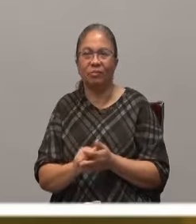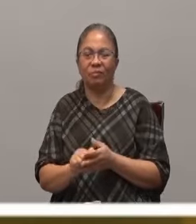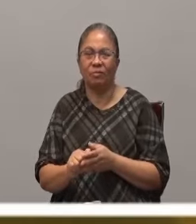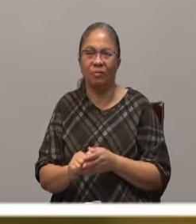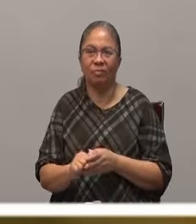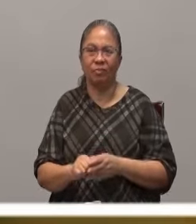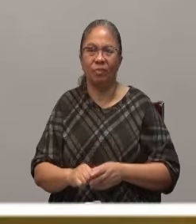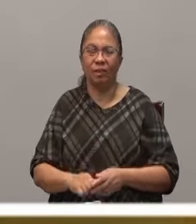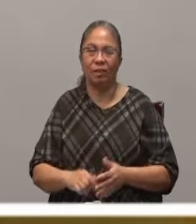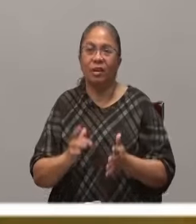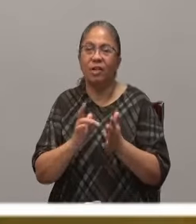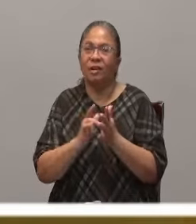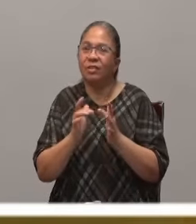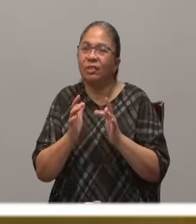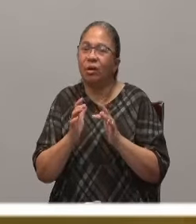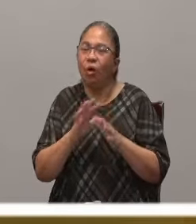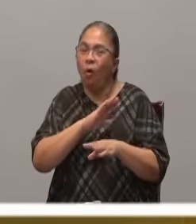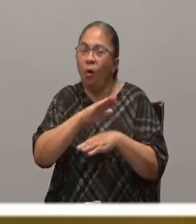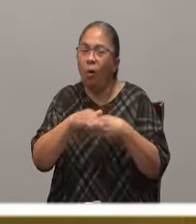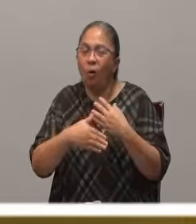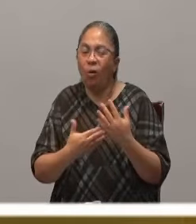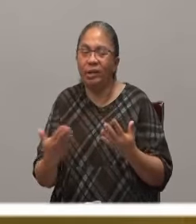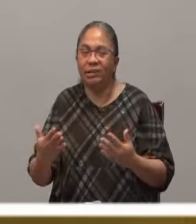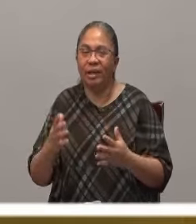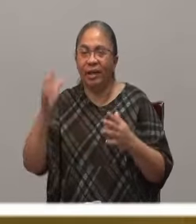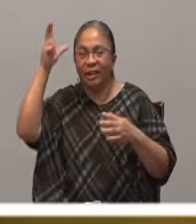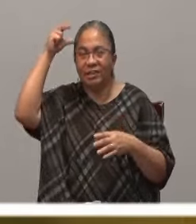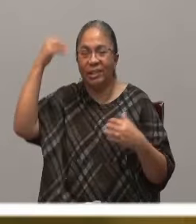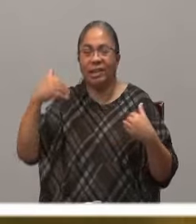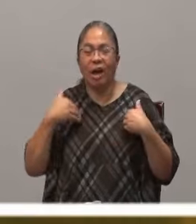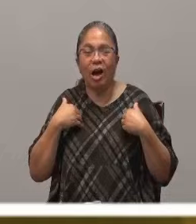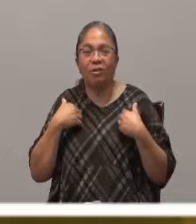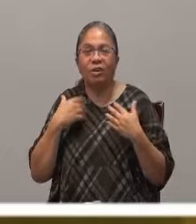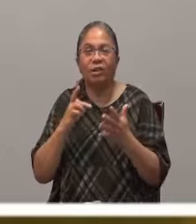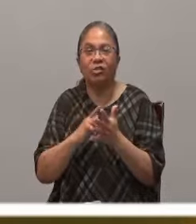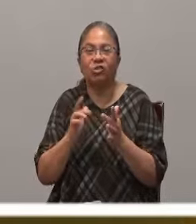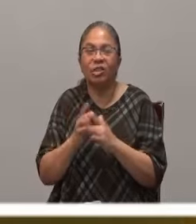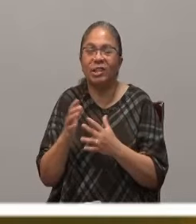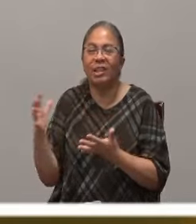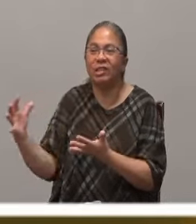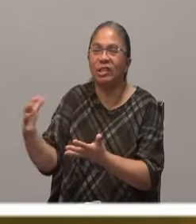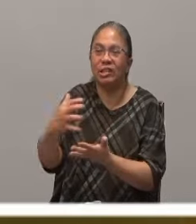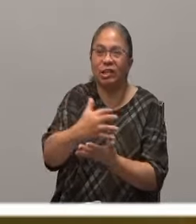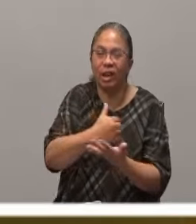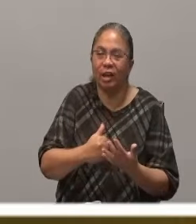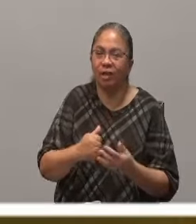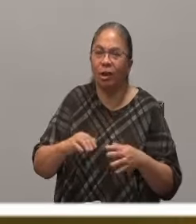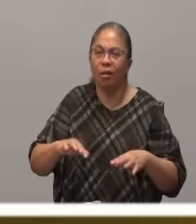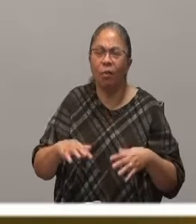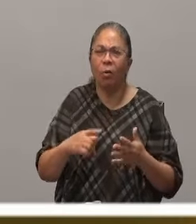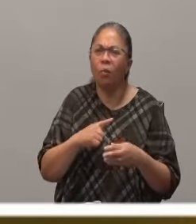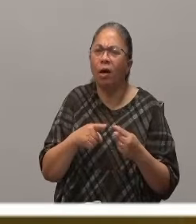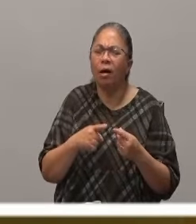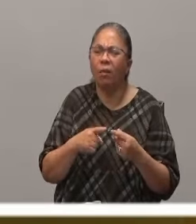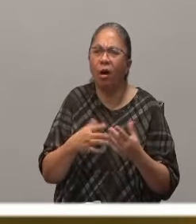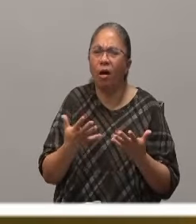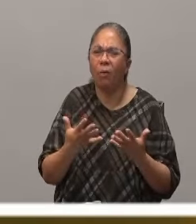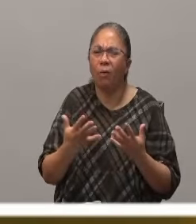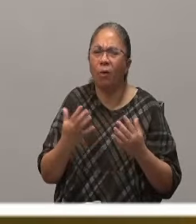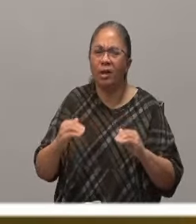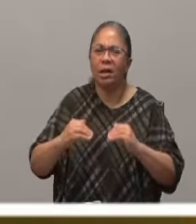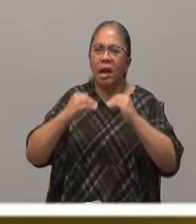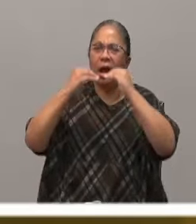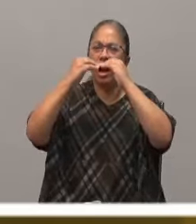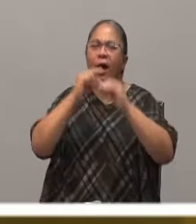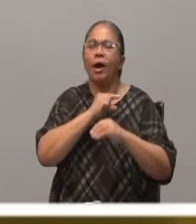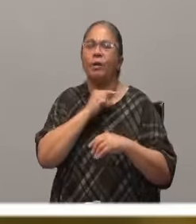of all the goodies that he had. When does he do this? He does it as high priest, because the